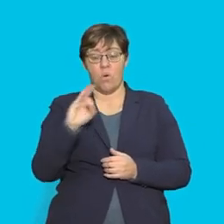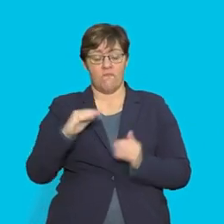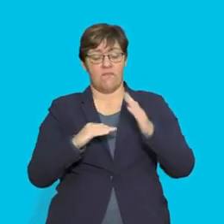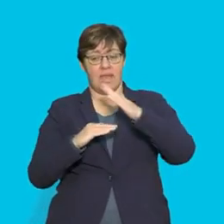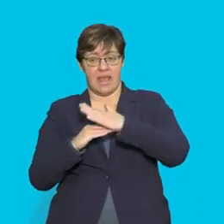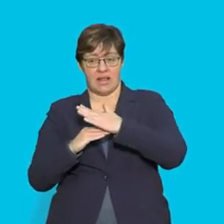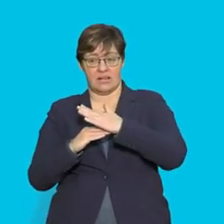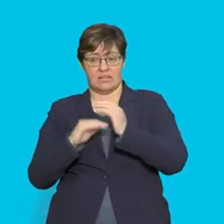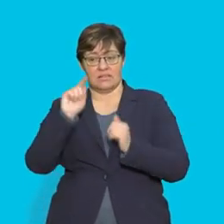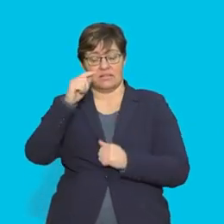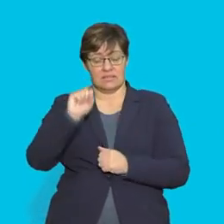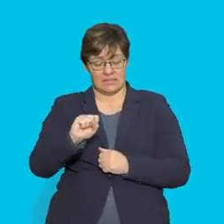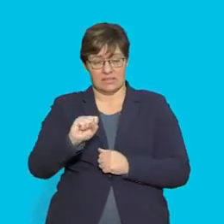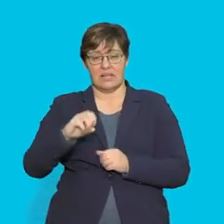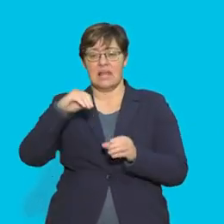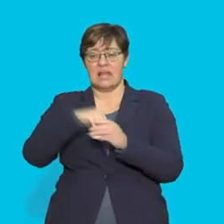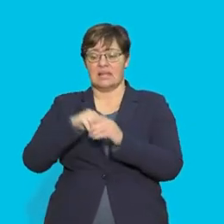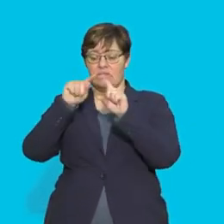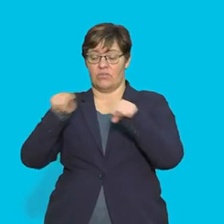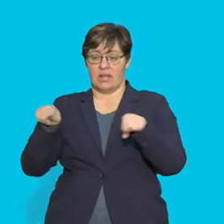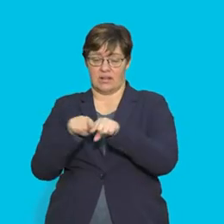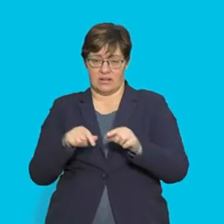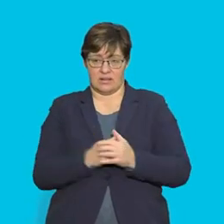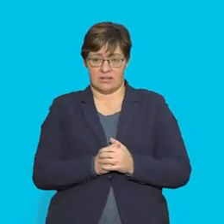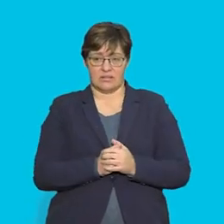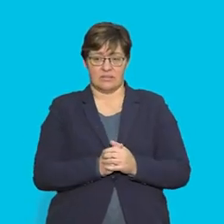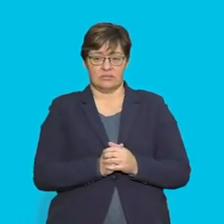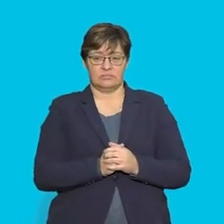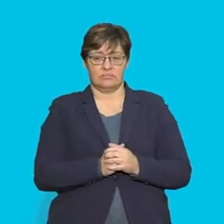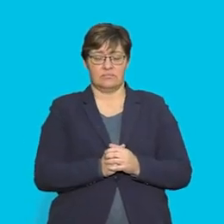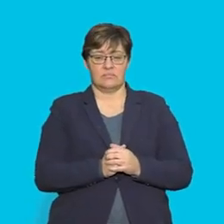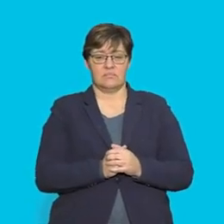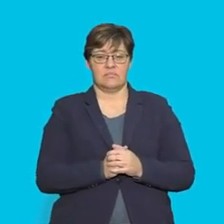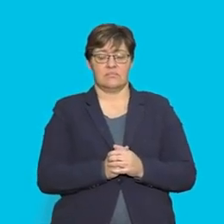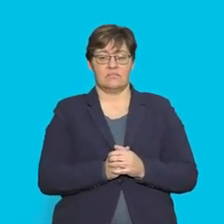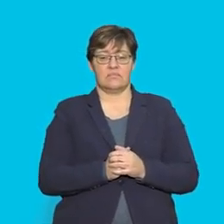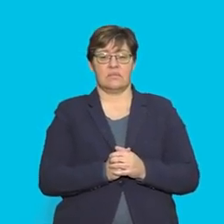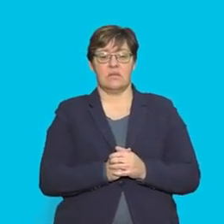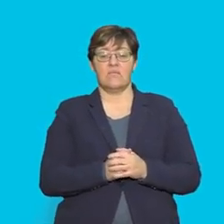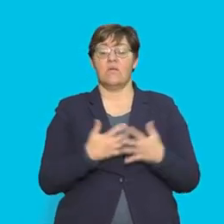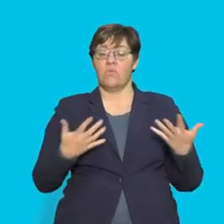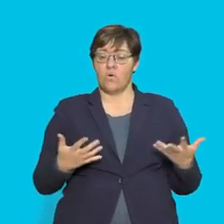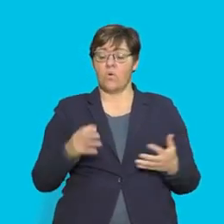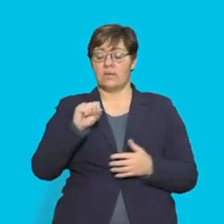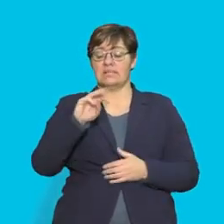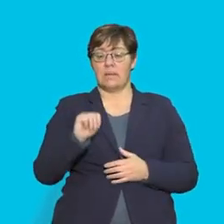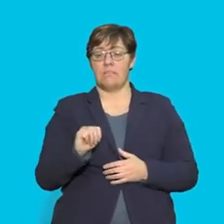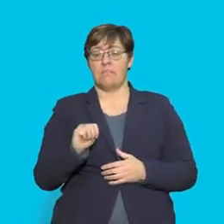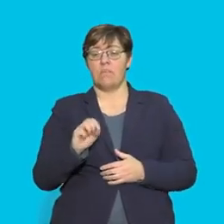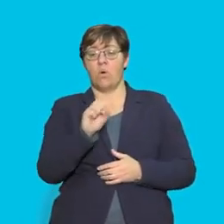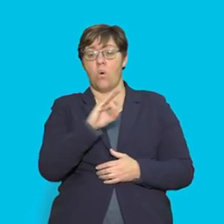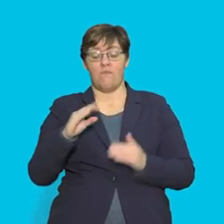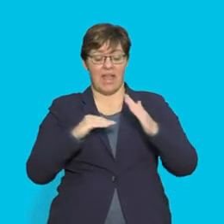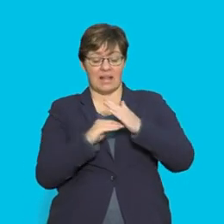of angles in triangle, right? That's all you need to do. As soon as you have sum